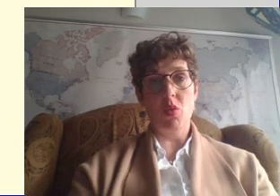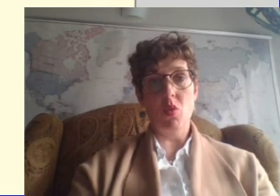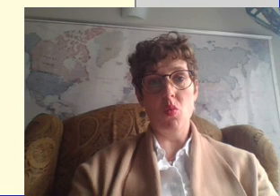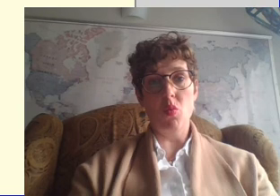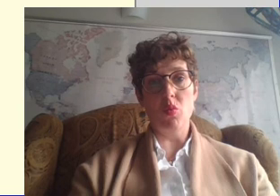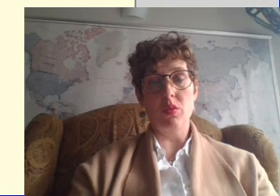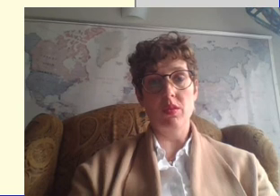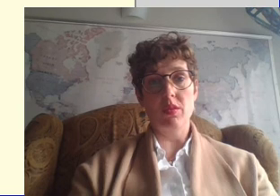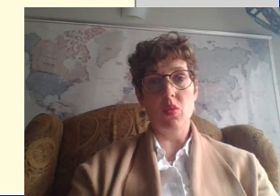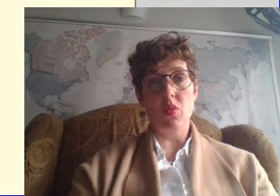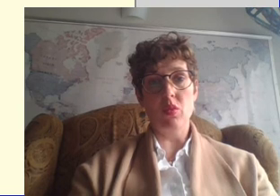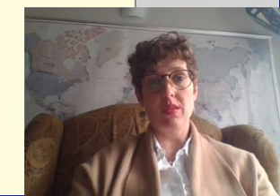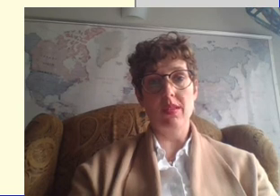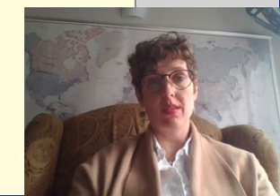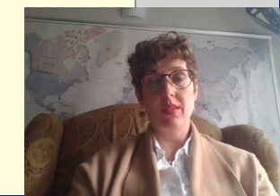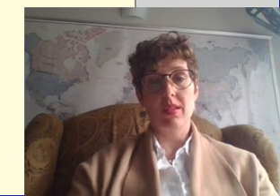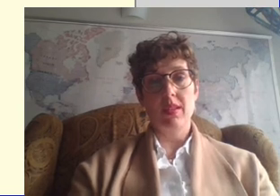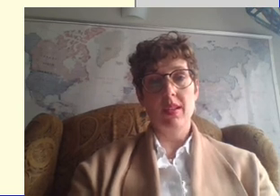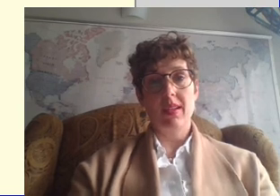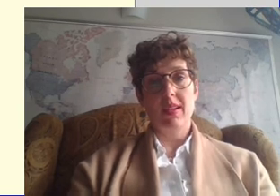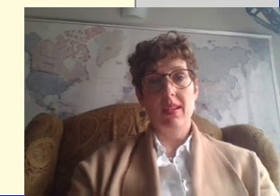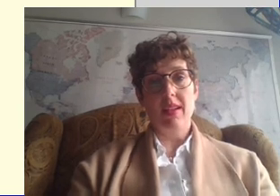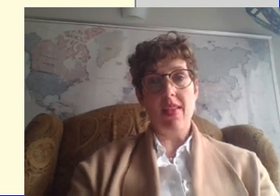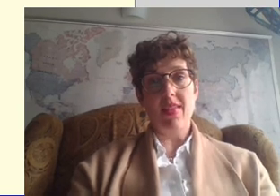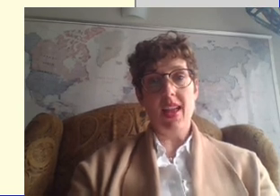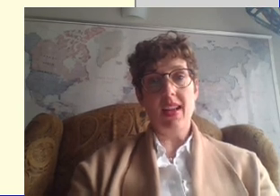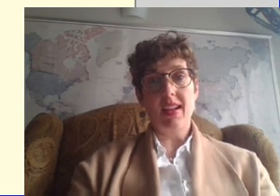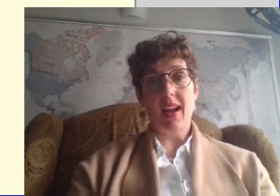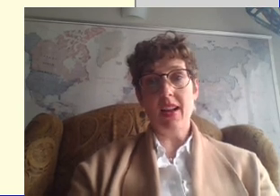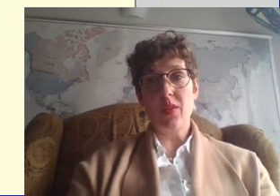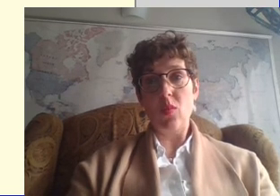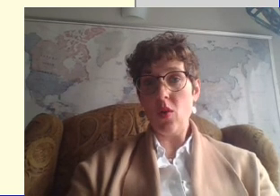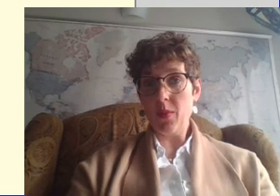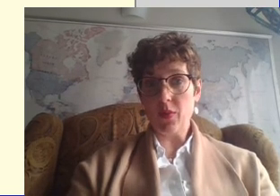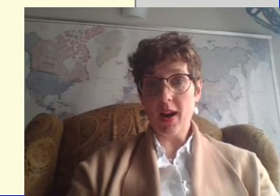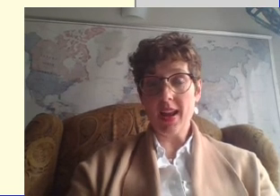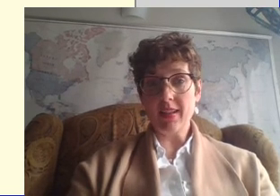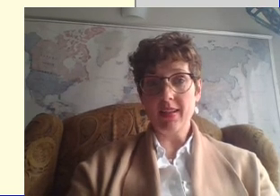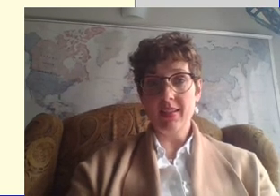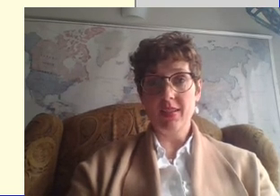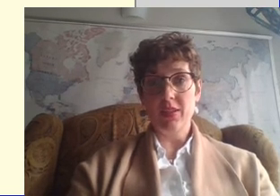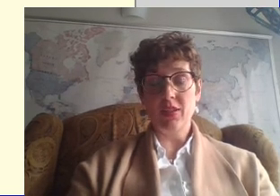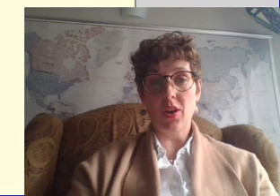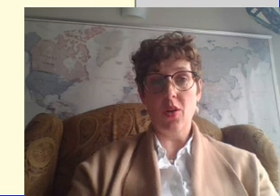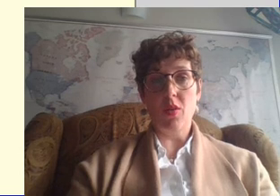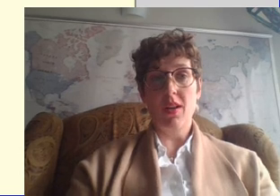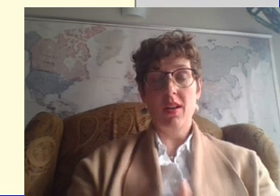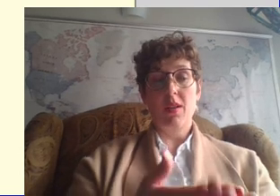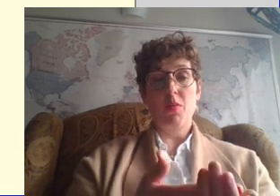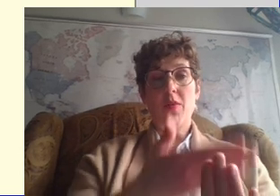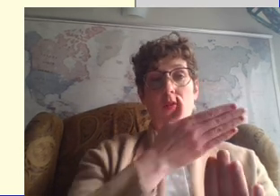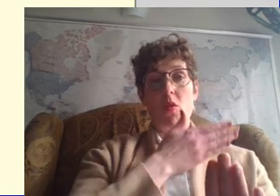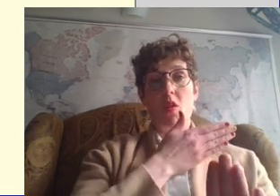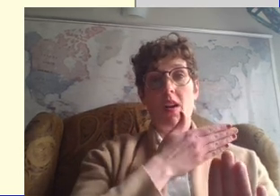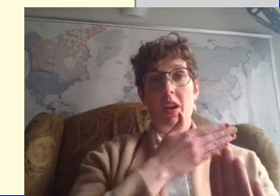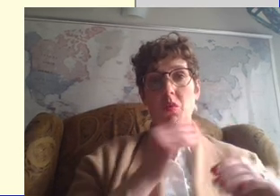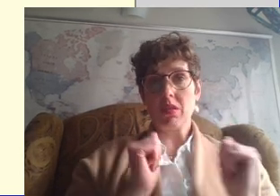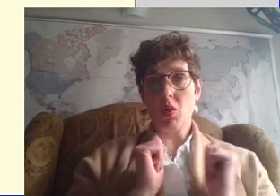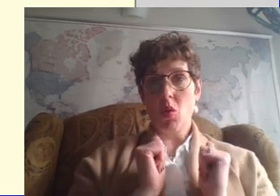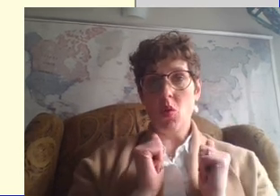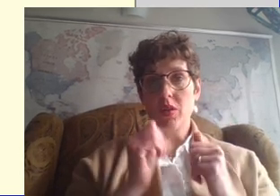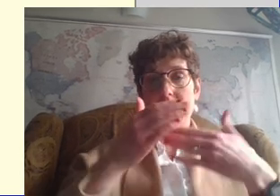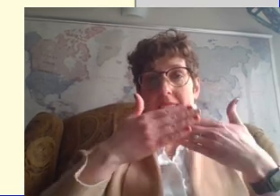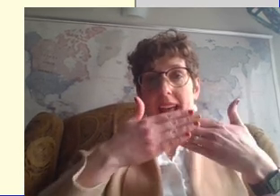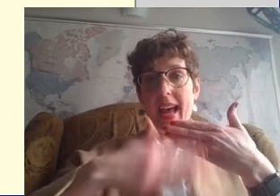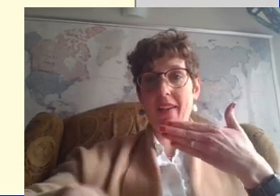was cold, cold. And then it got warmer, right? So before it